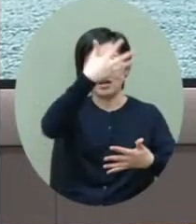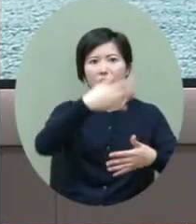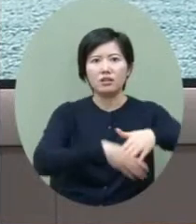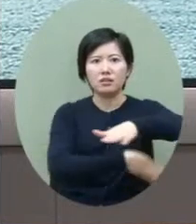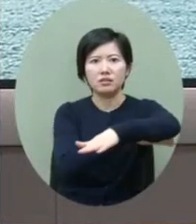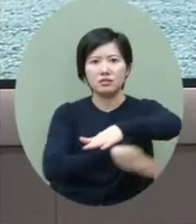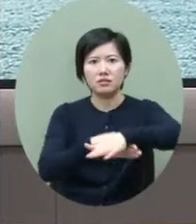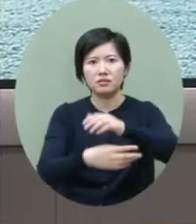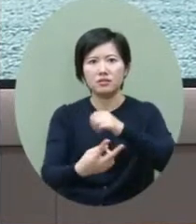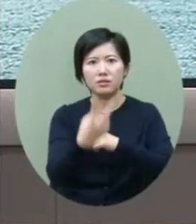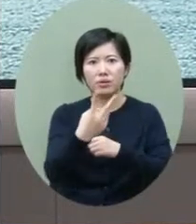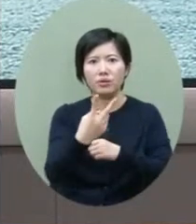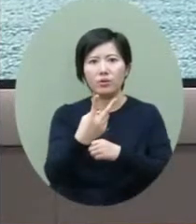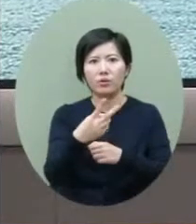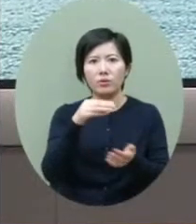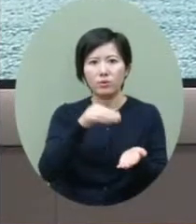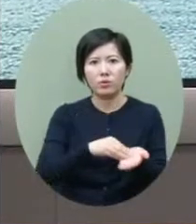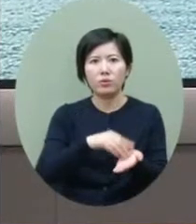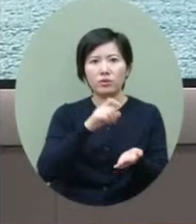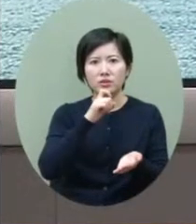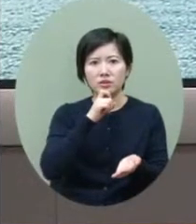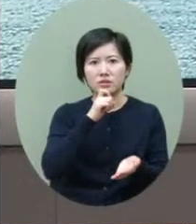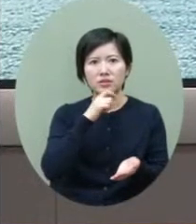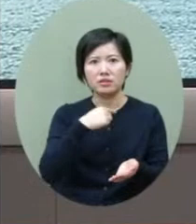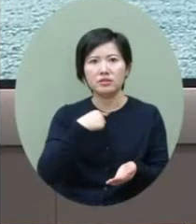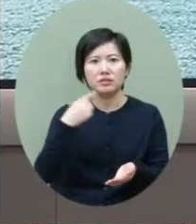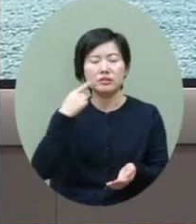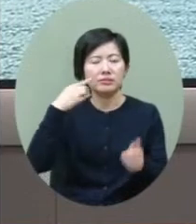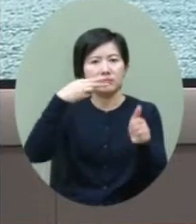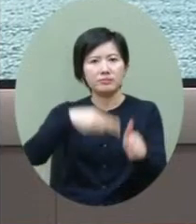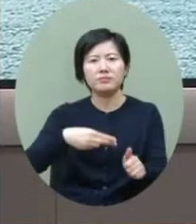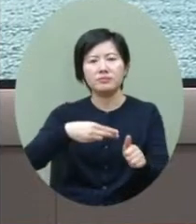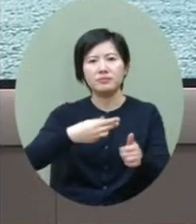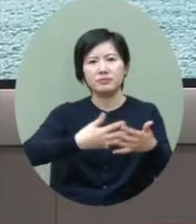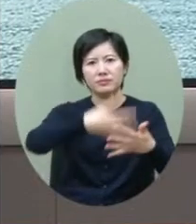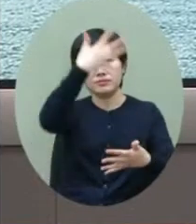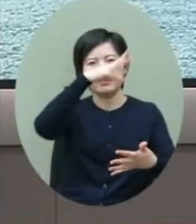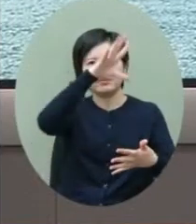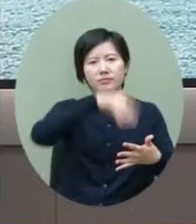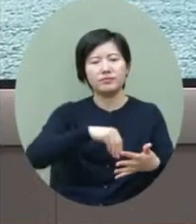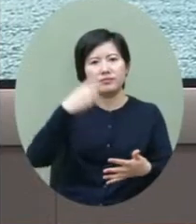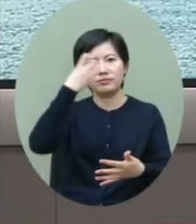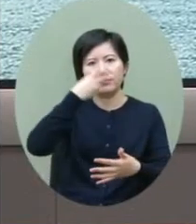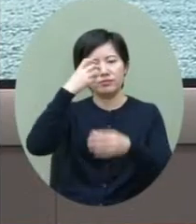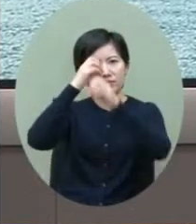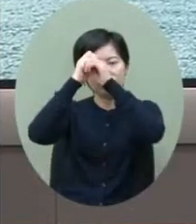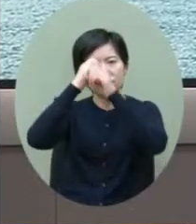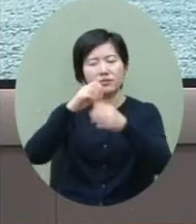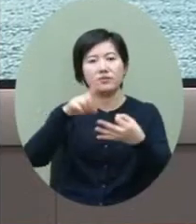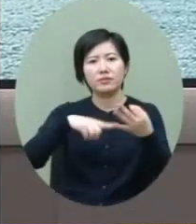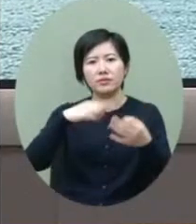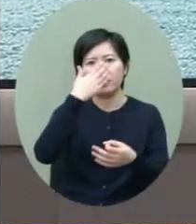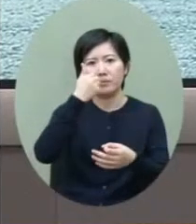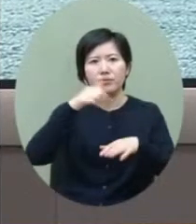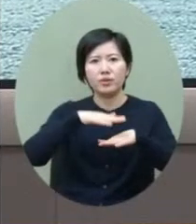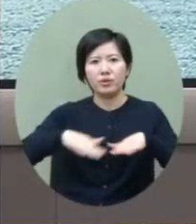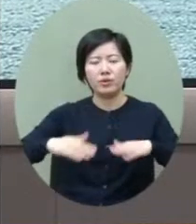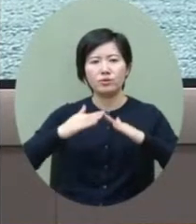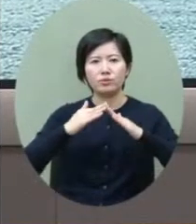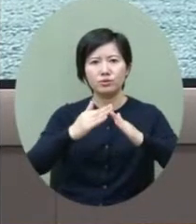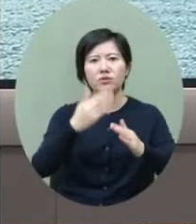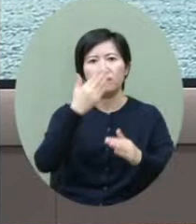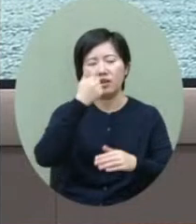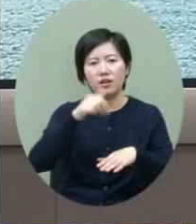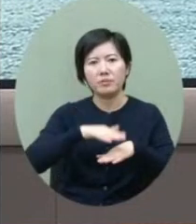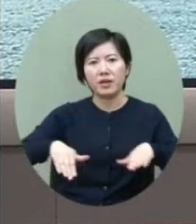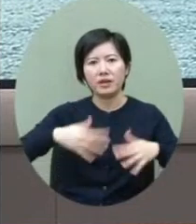1 building with 2 units affected and is now subject to compulsory testing. Lai On Estate Lai